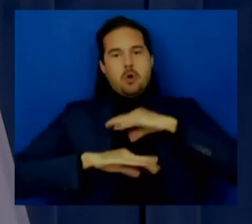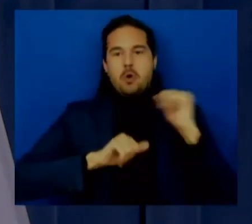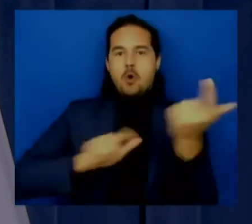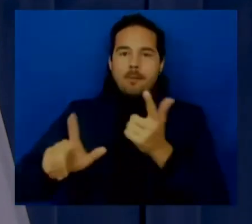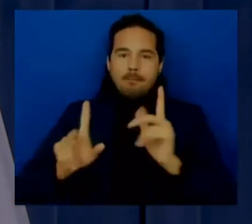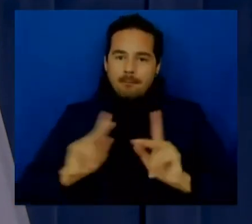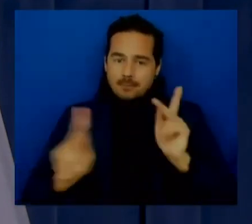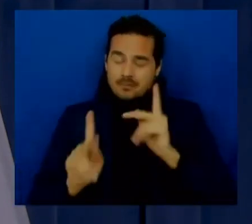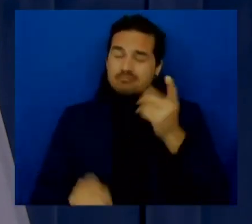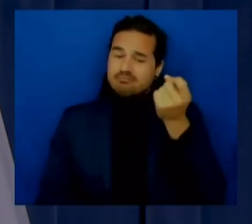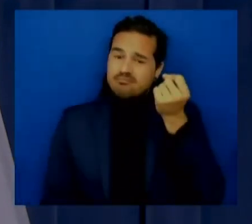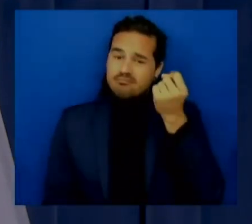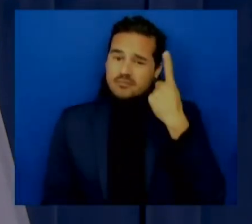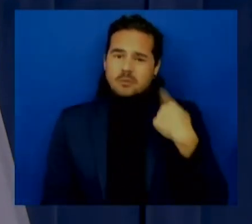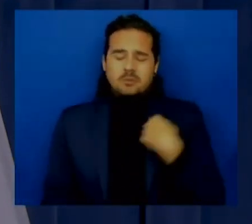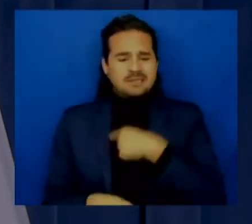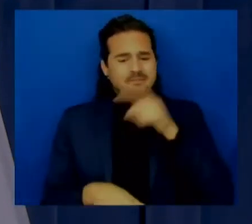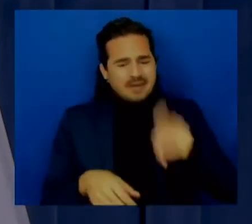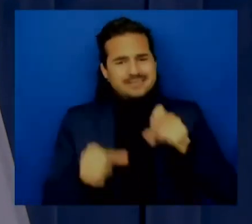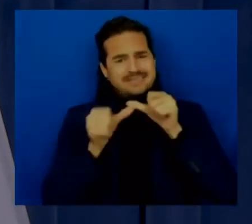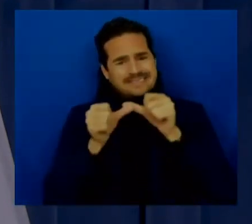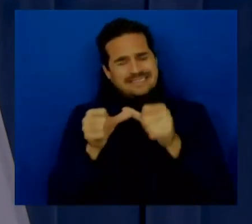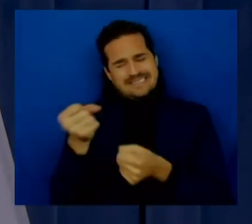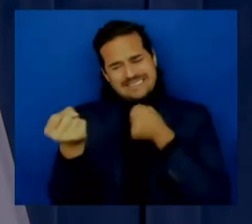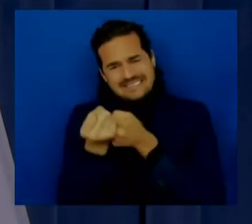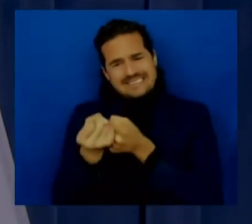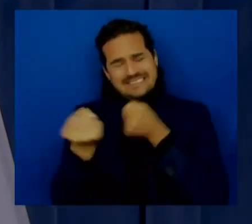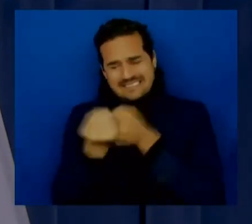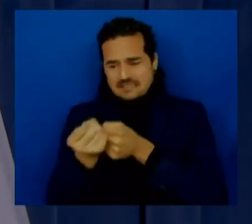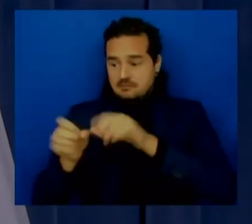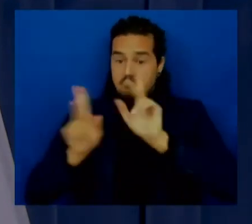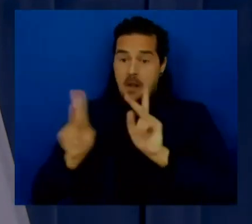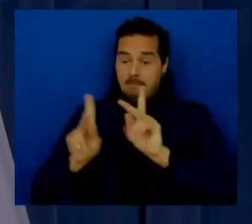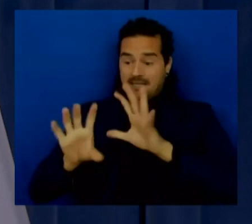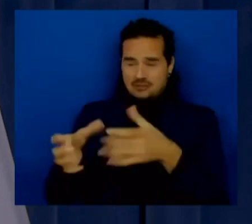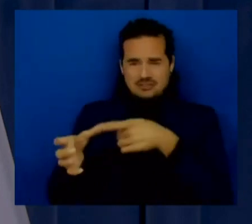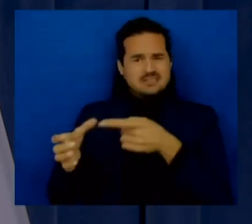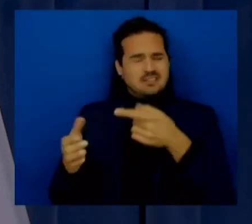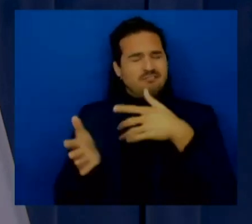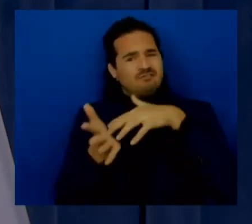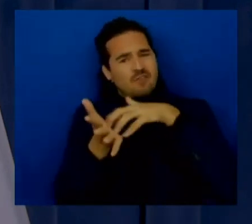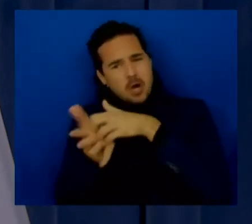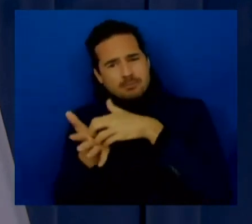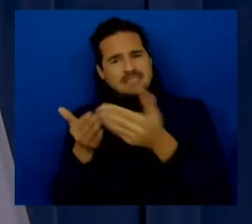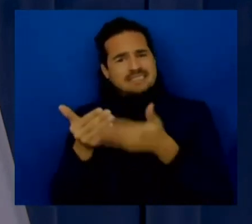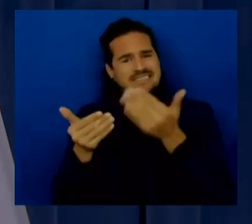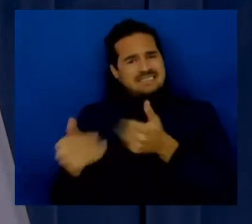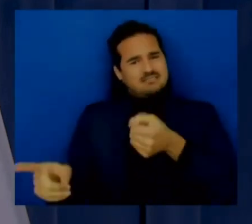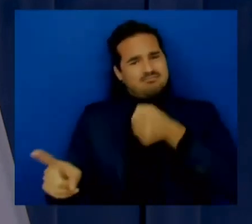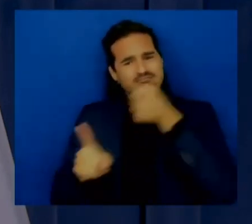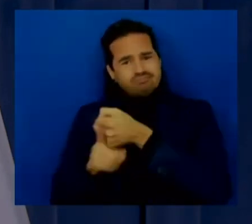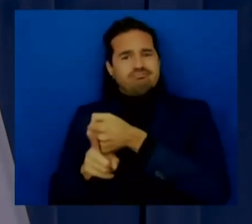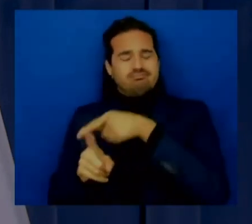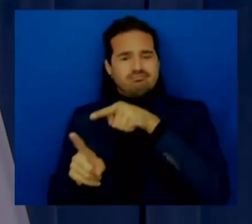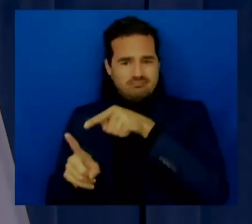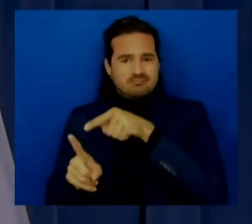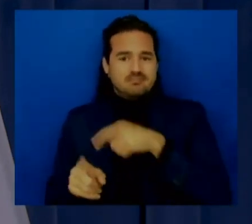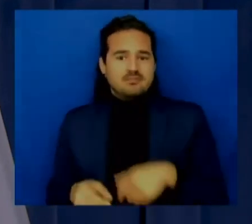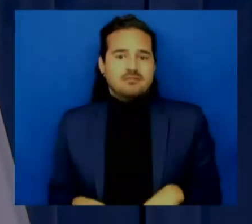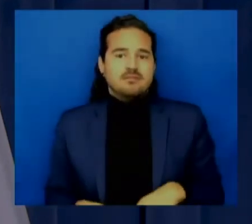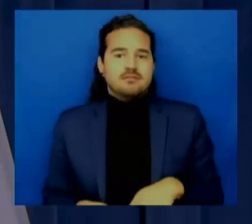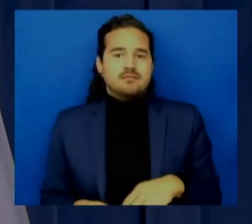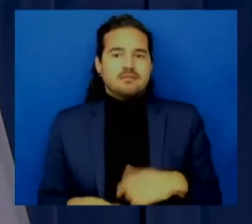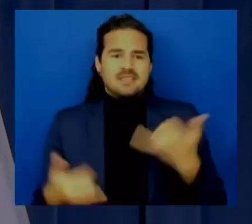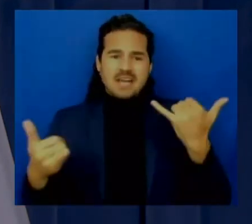in this pandemic-induced economy and the recession that we continue to work our way through. But this